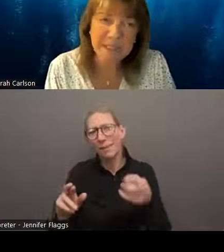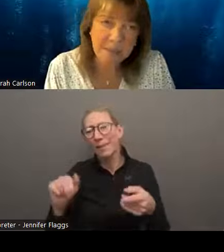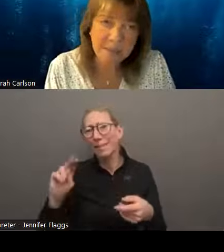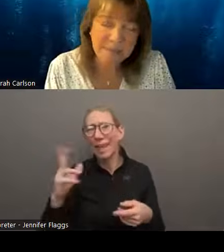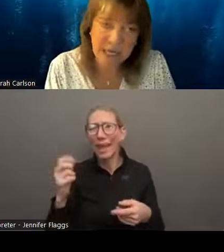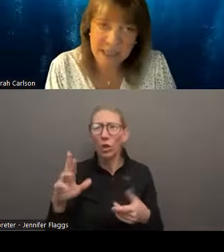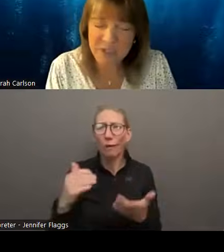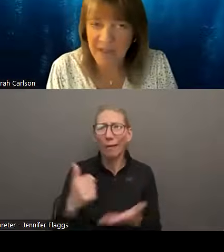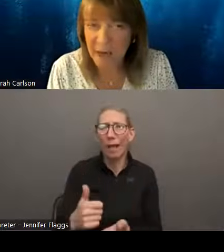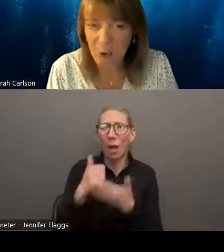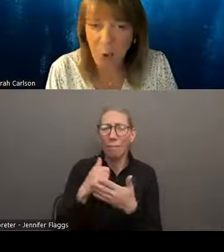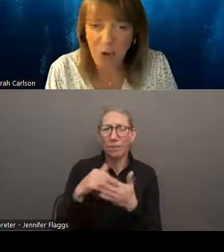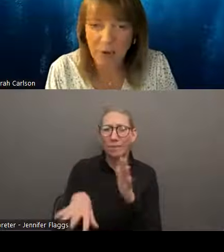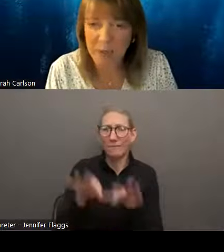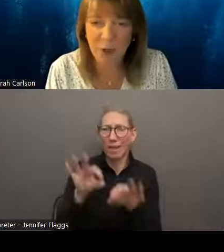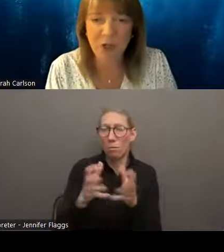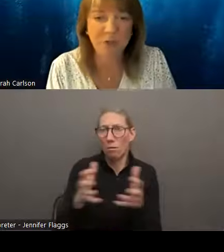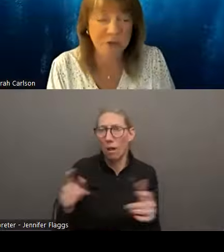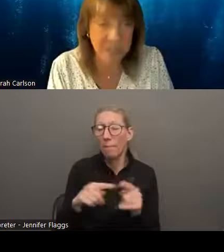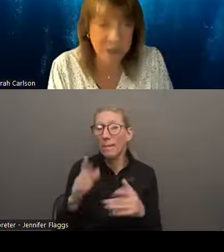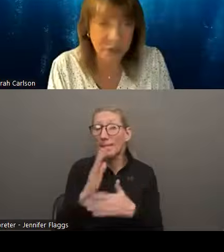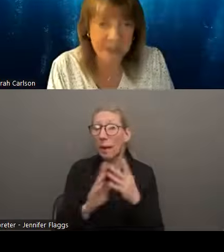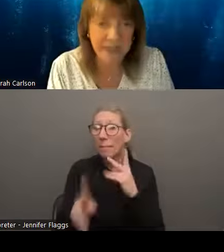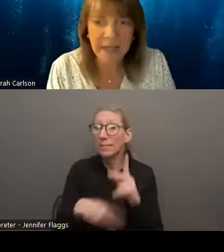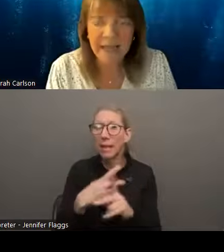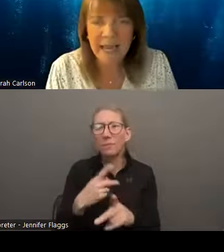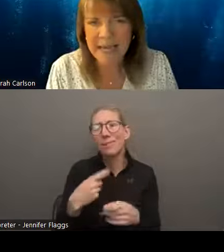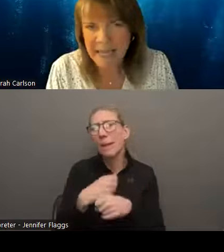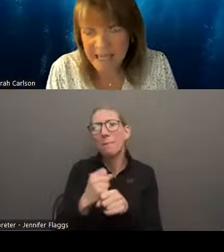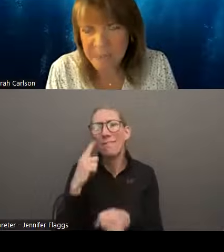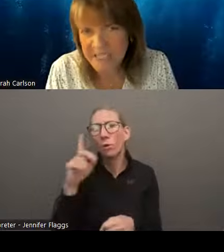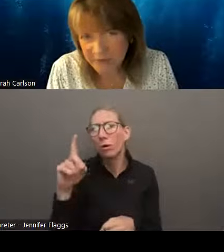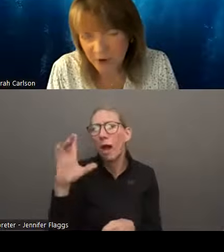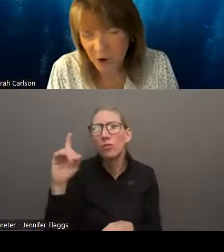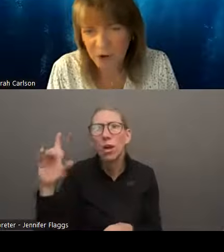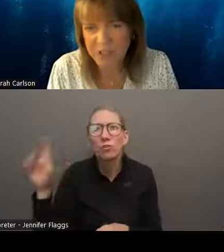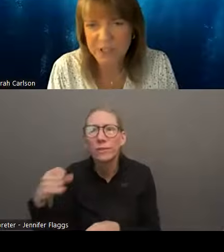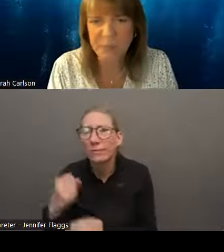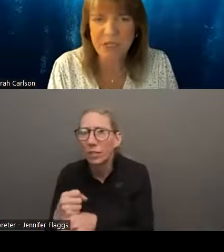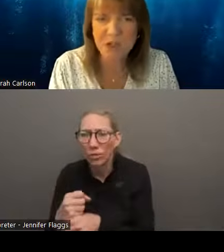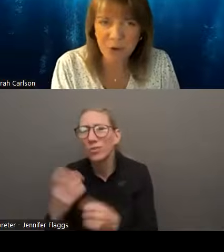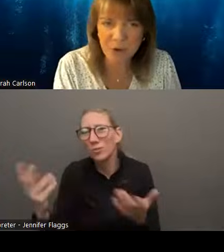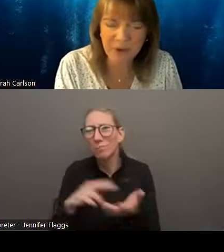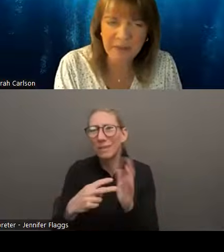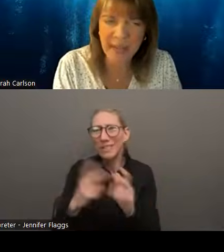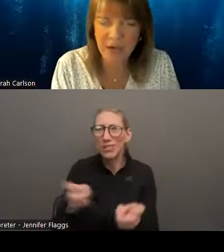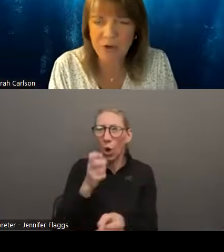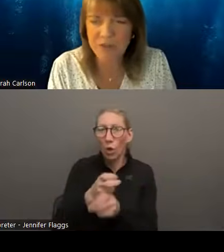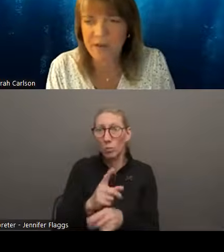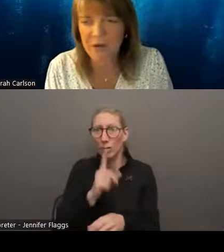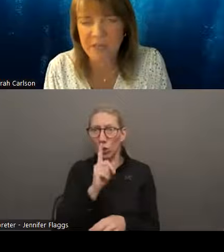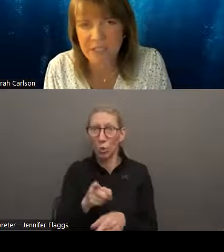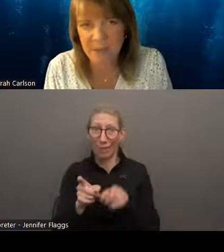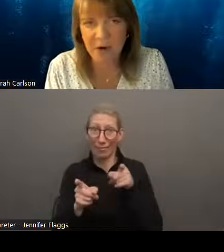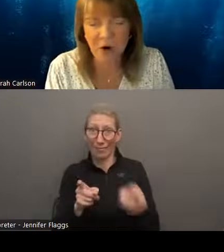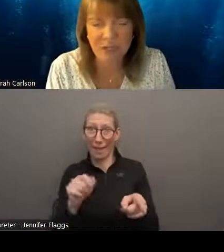but some types of anchor were in production for centuries. And it can be difficult to be certain that the anchors